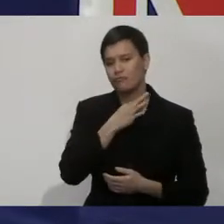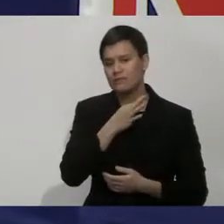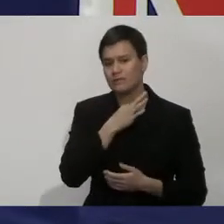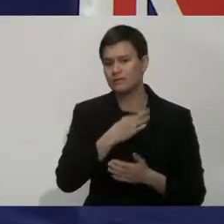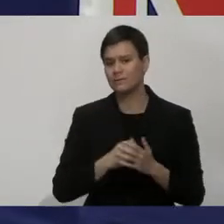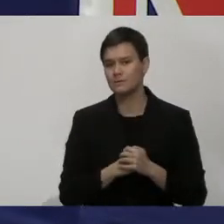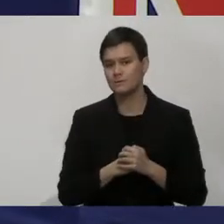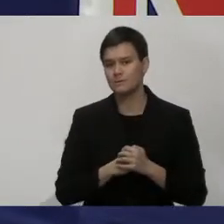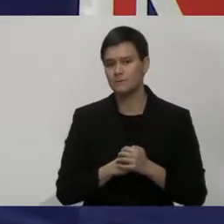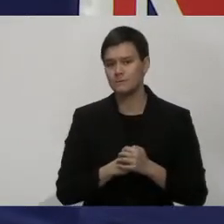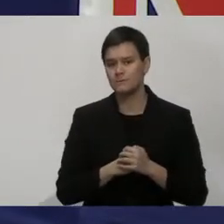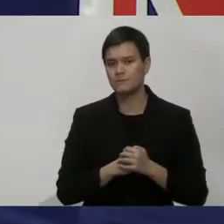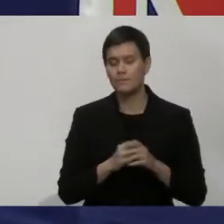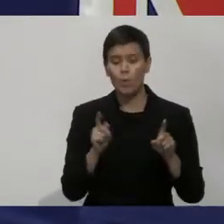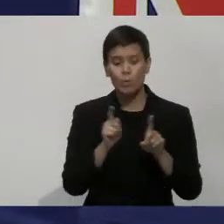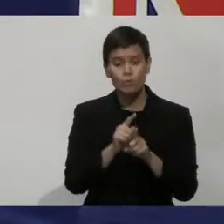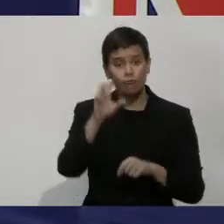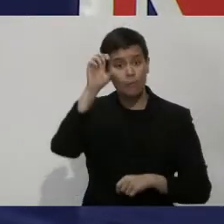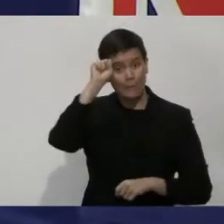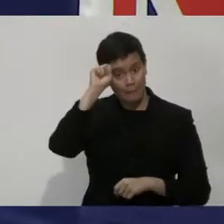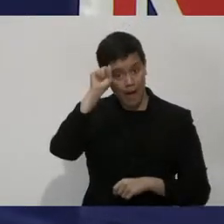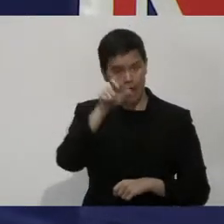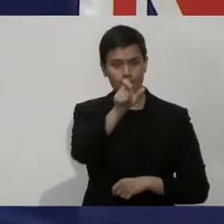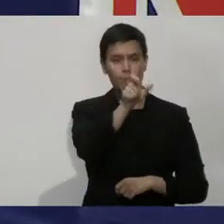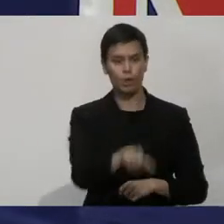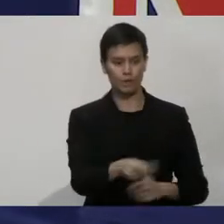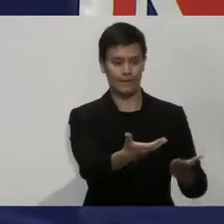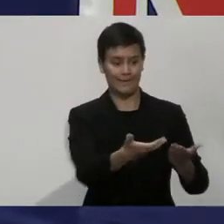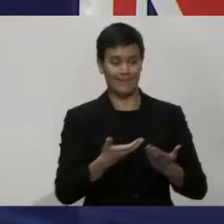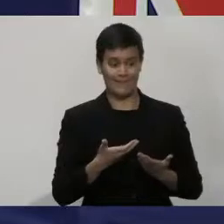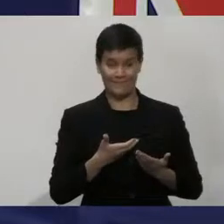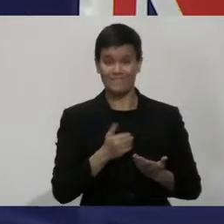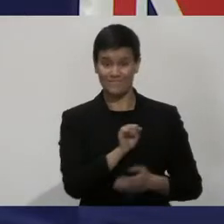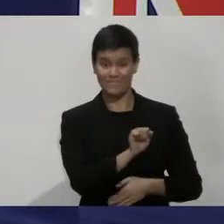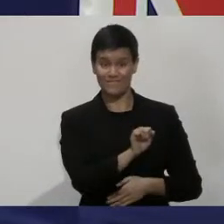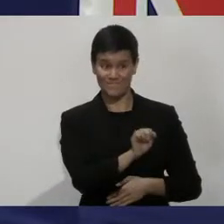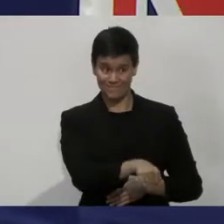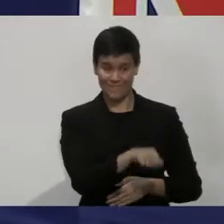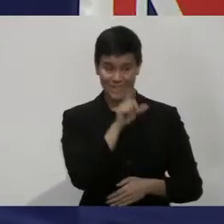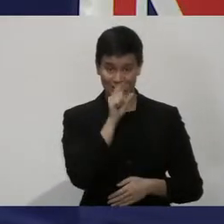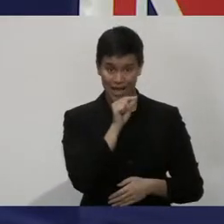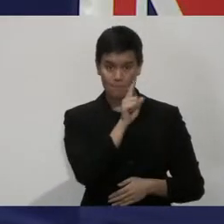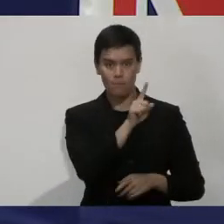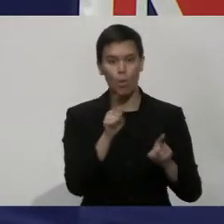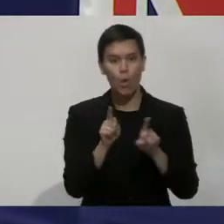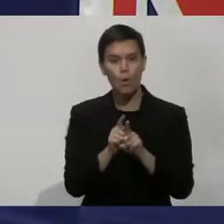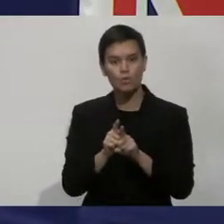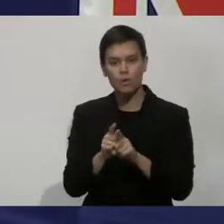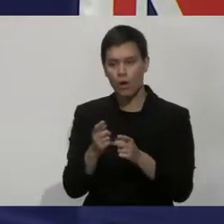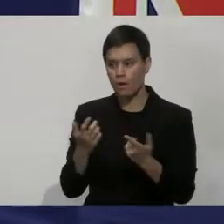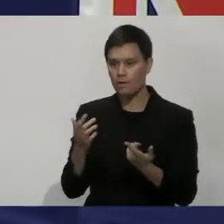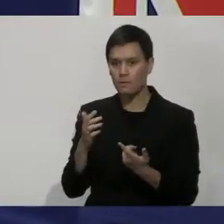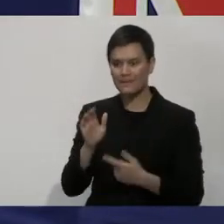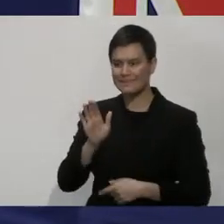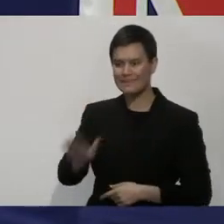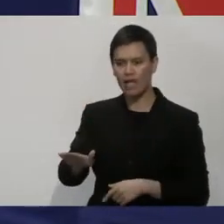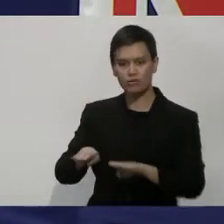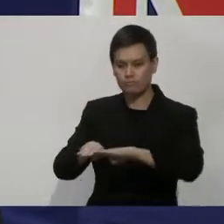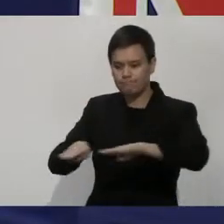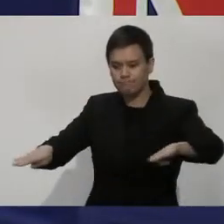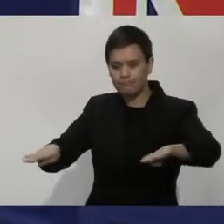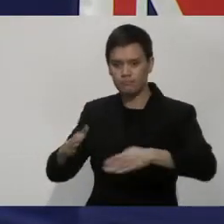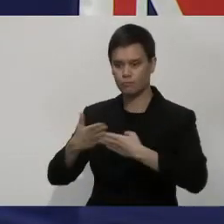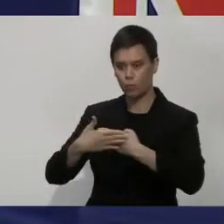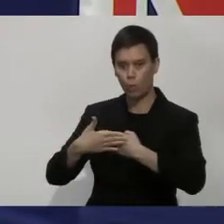infected by touching a contaminated surface, for example, in the countdown situation. But in this instance specifically,